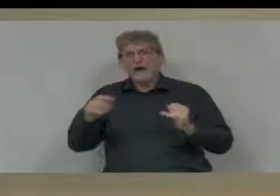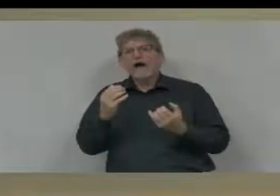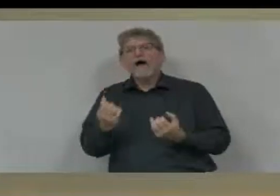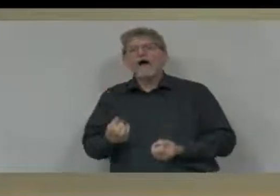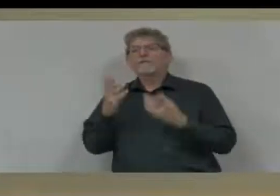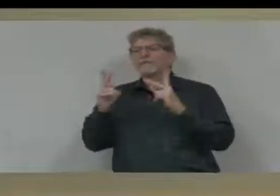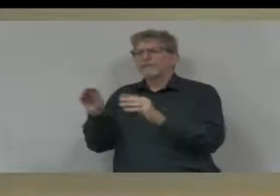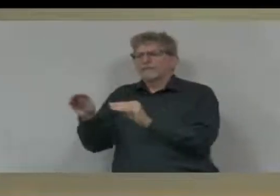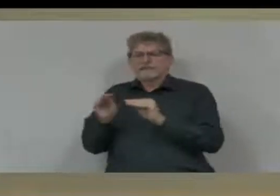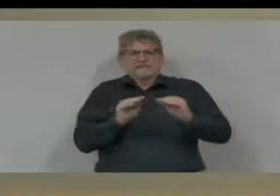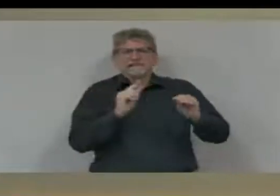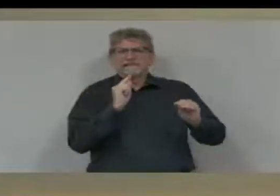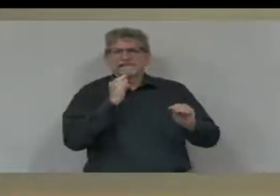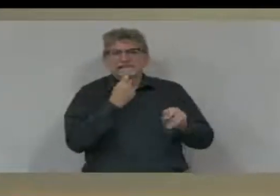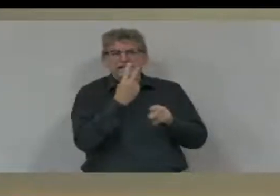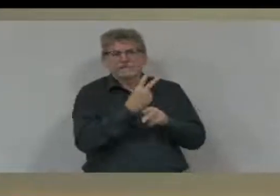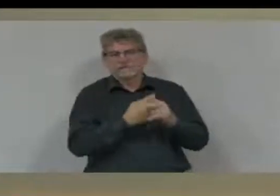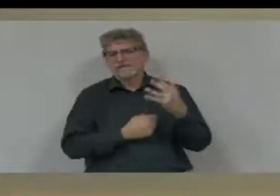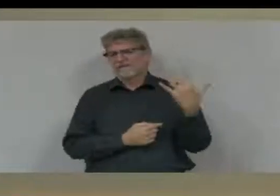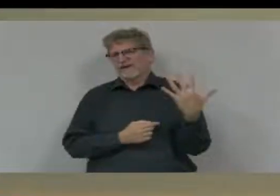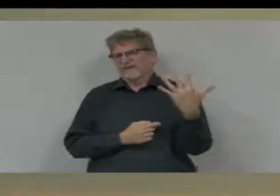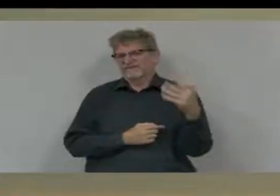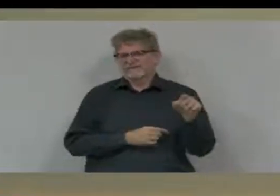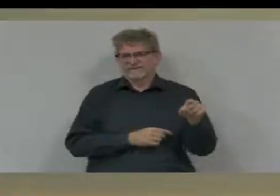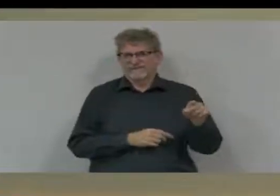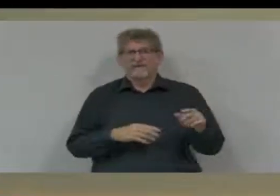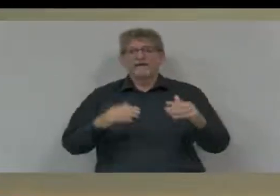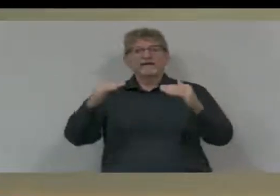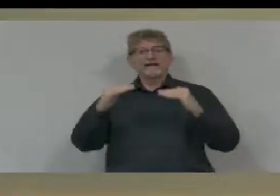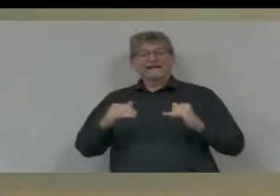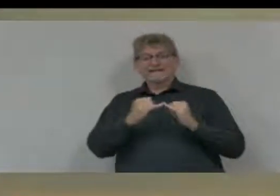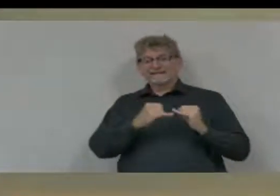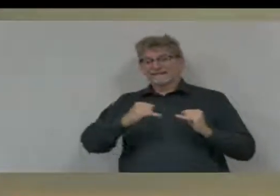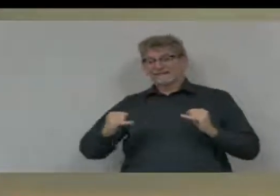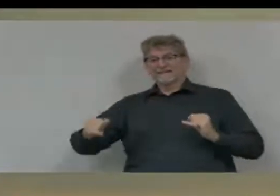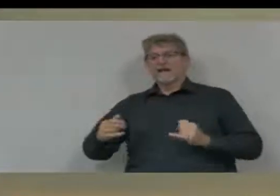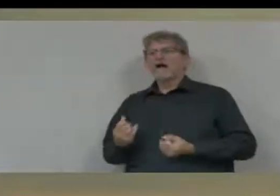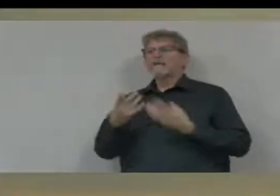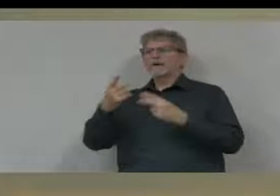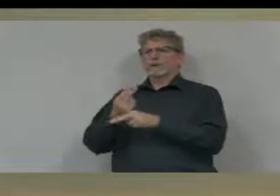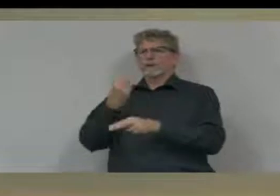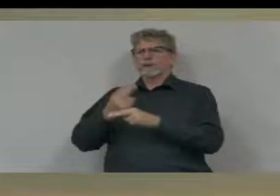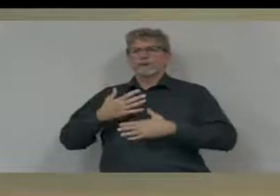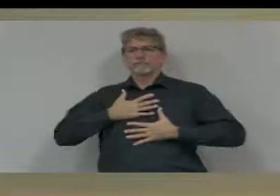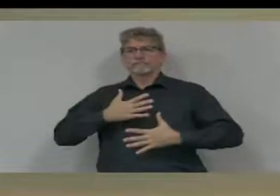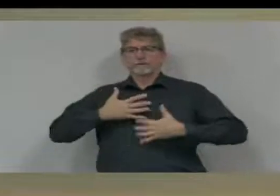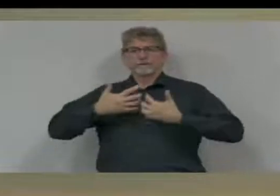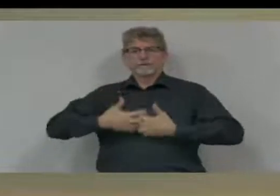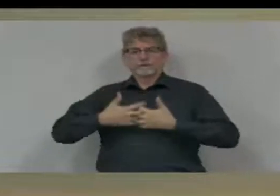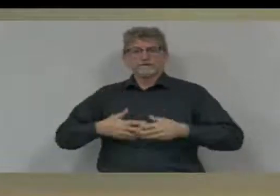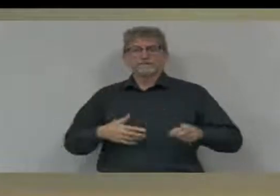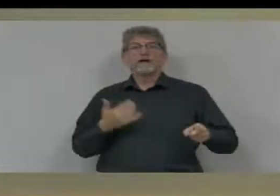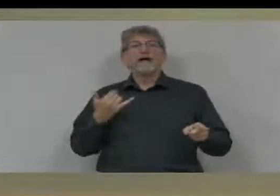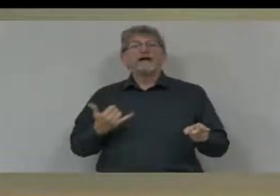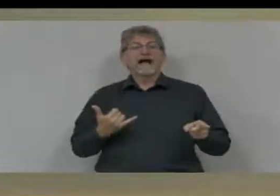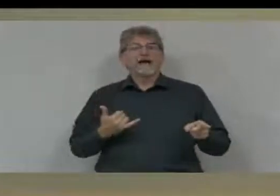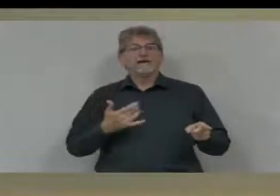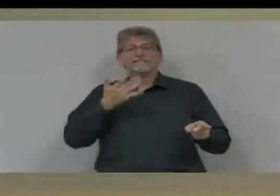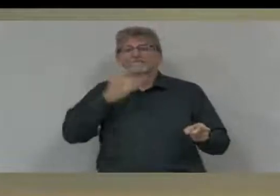and the bottom line are the number on ventilators with COVID-19, and that is fortunately at 0.